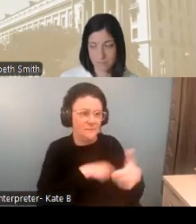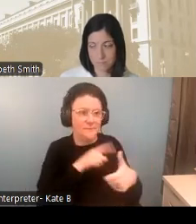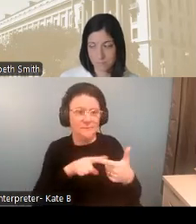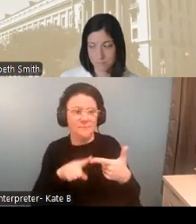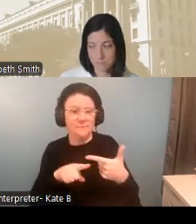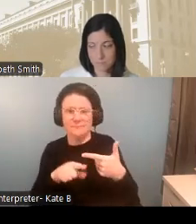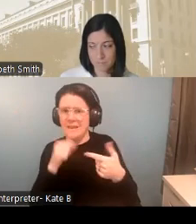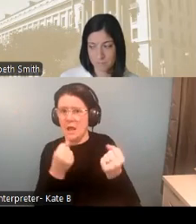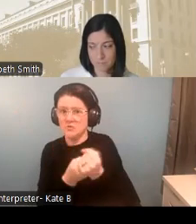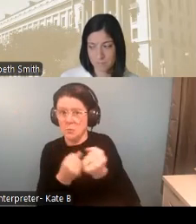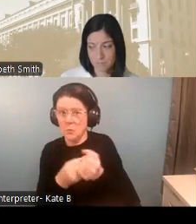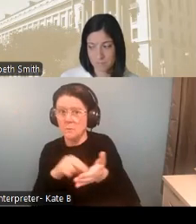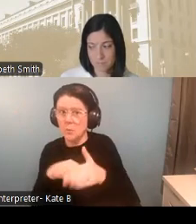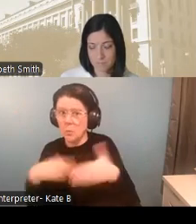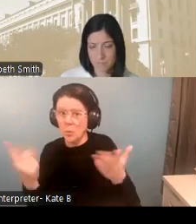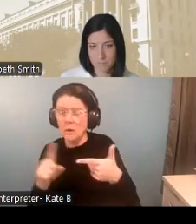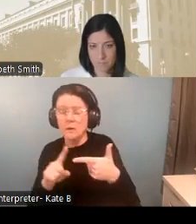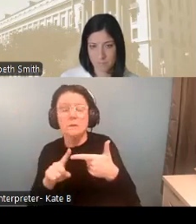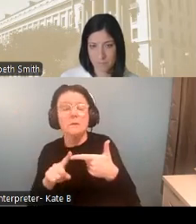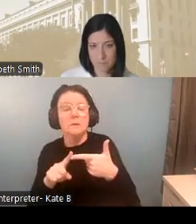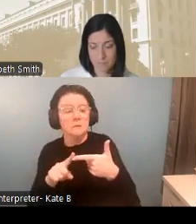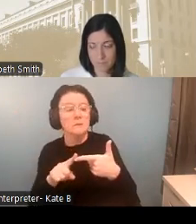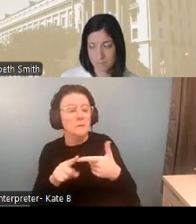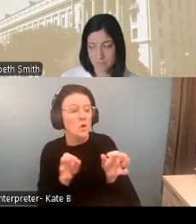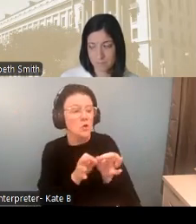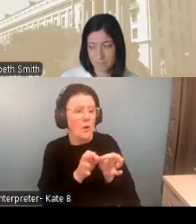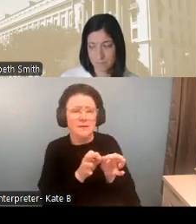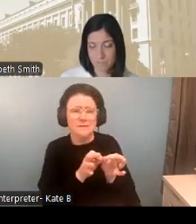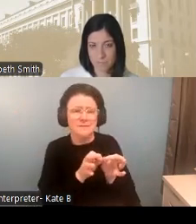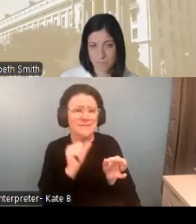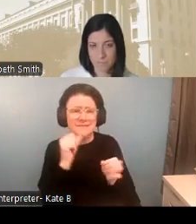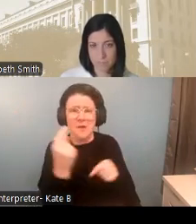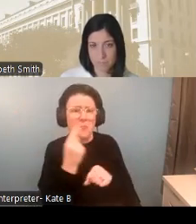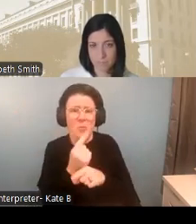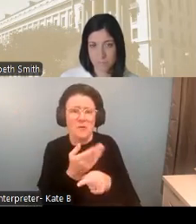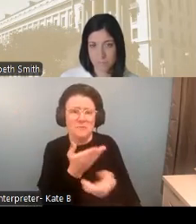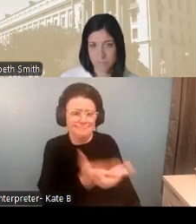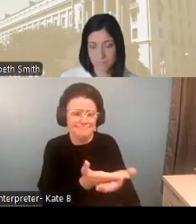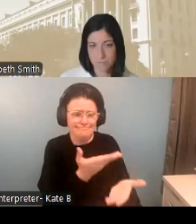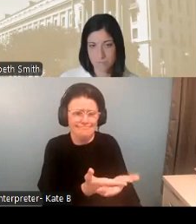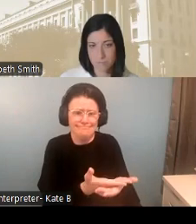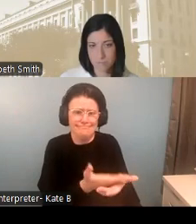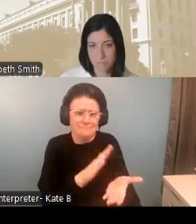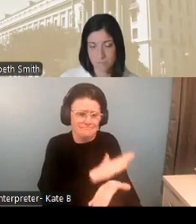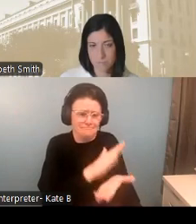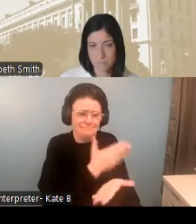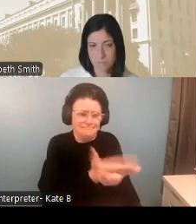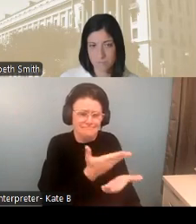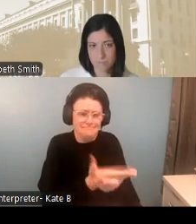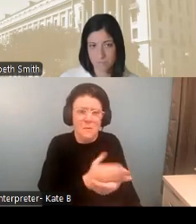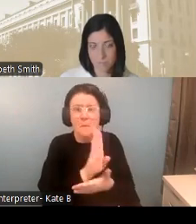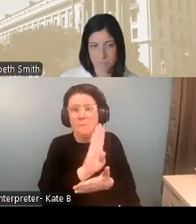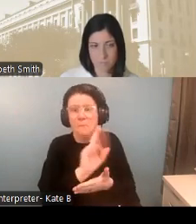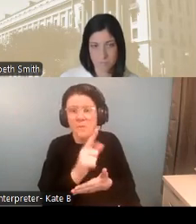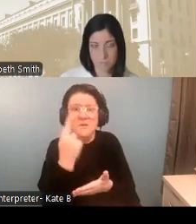determined to be unsupported, it means that the cost lacks sufficient appropriate evidence or documentation, such as invoices for goods